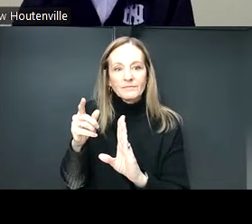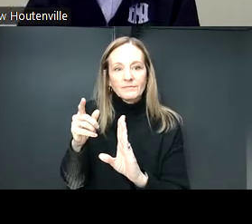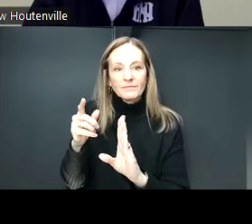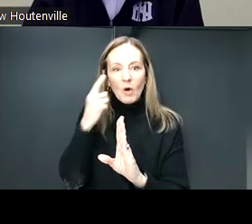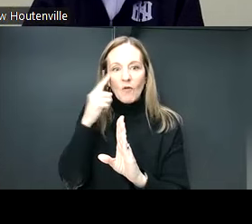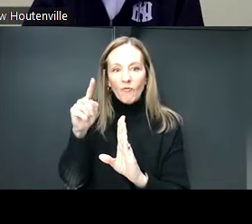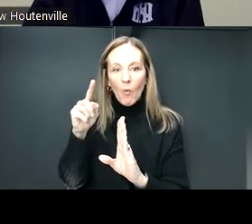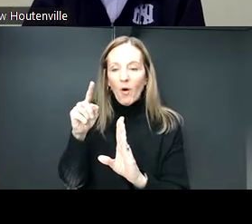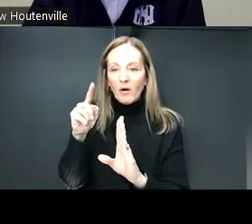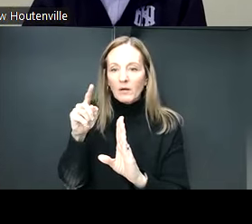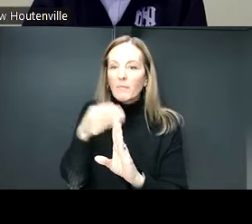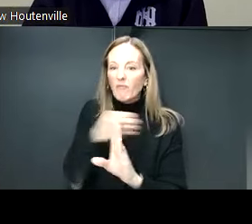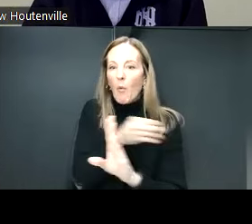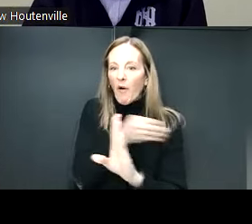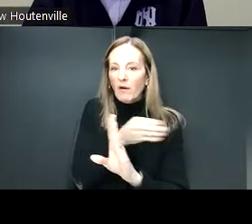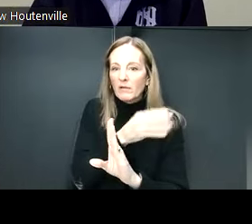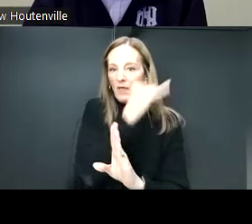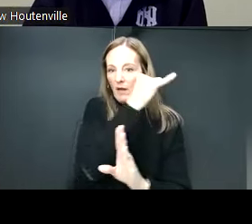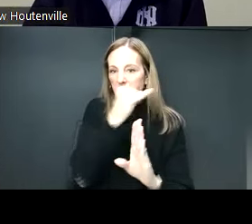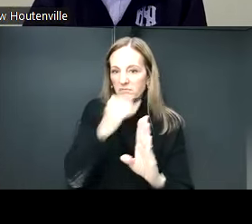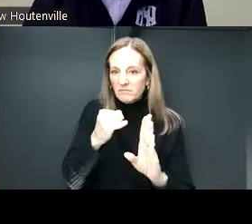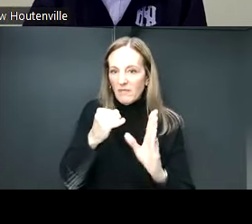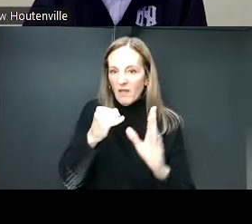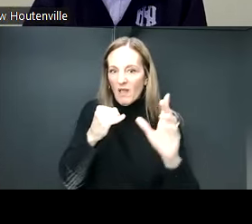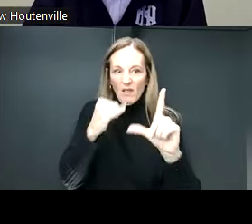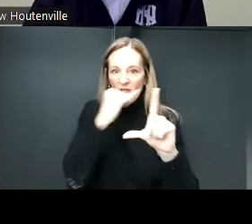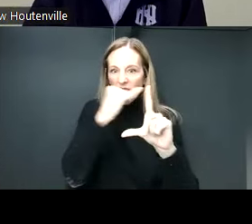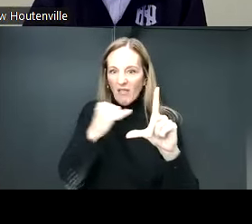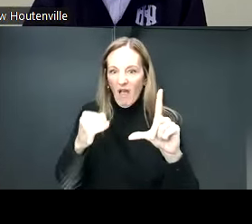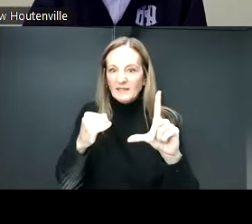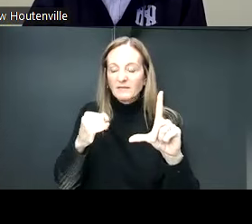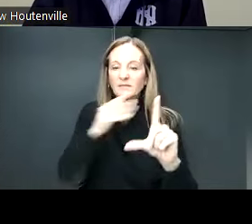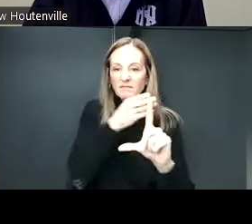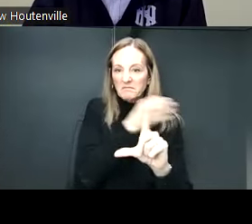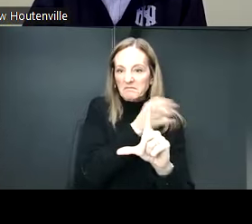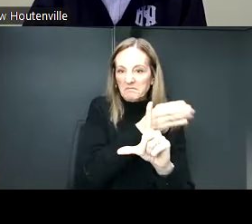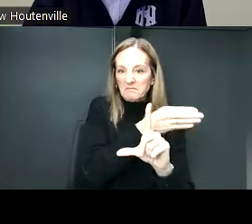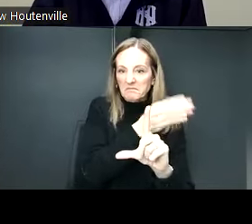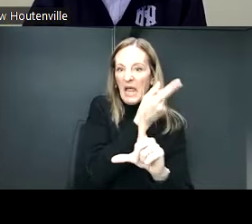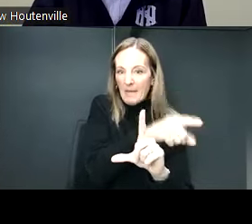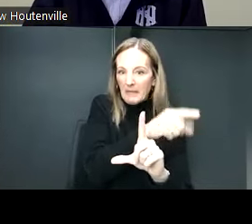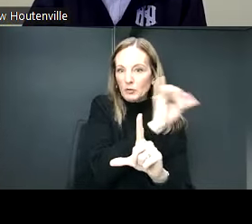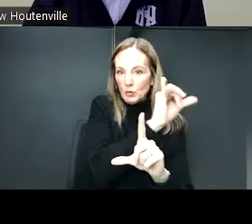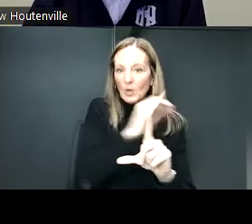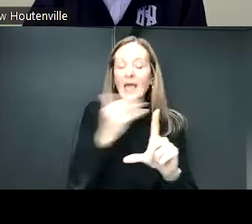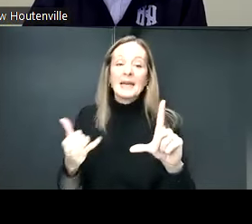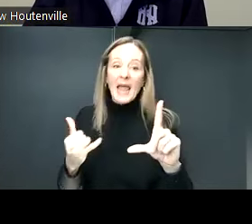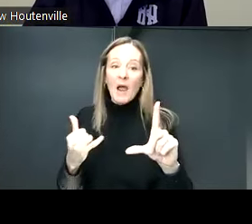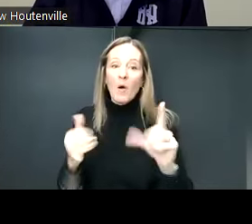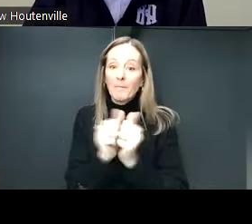trend line started. And we have the Great Recession. For people with disabilities, a big thing to note is that